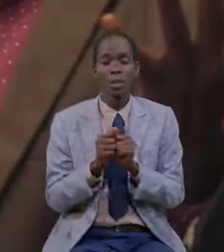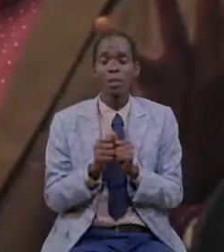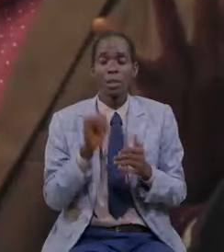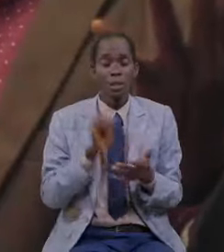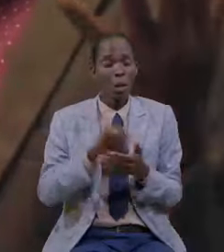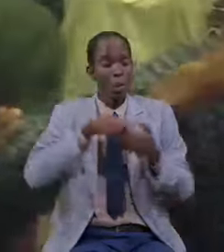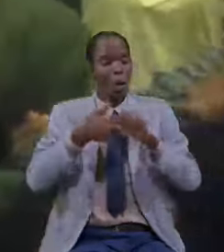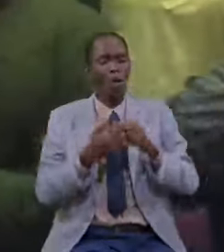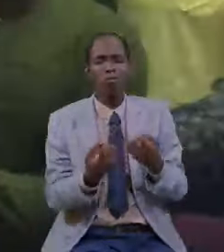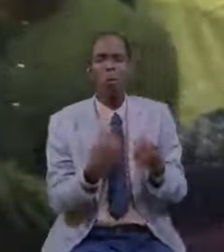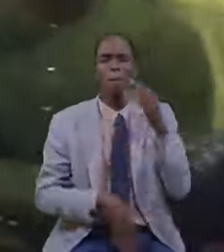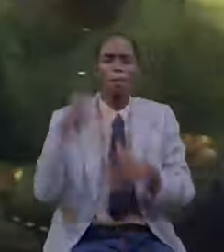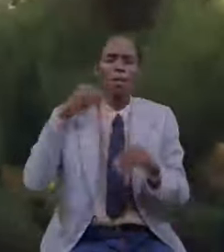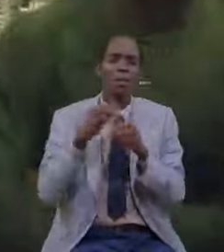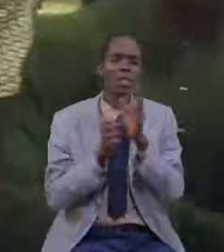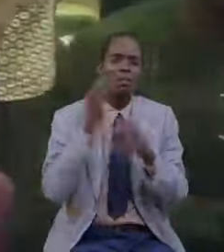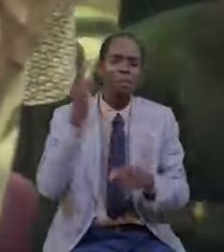in Jesus' name.